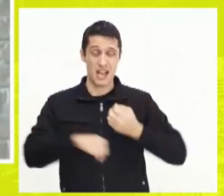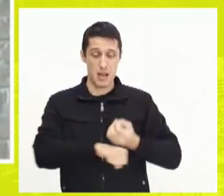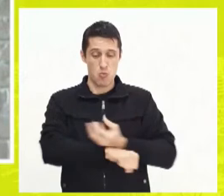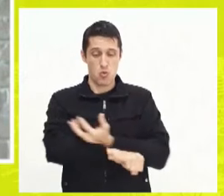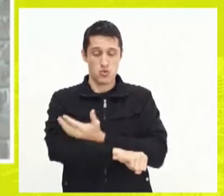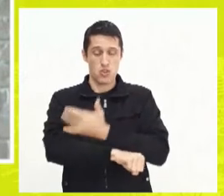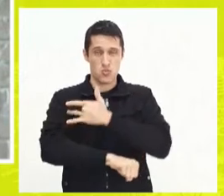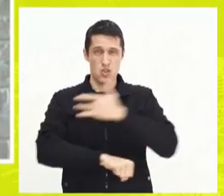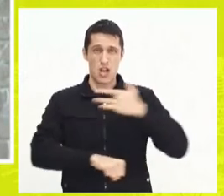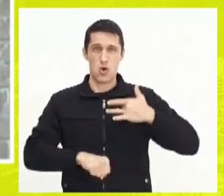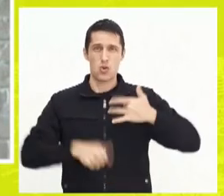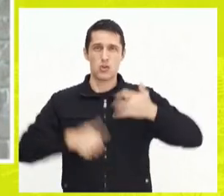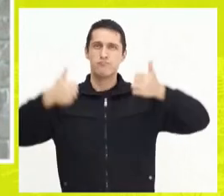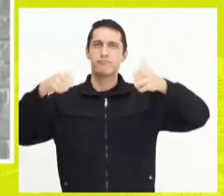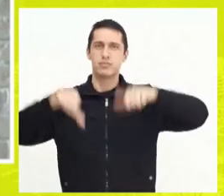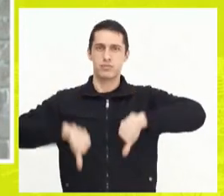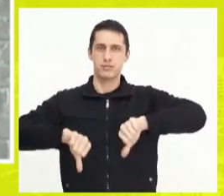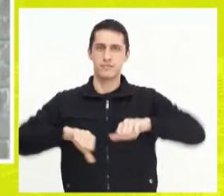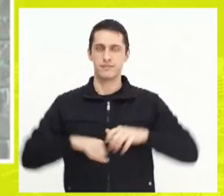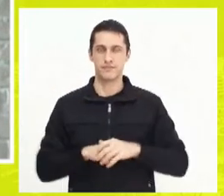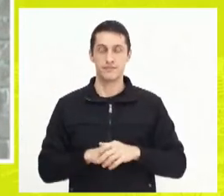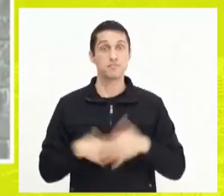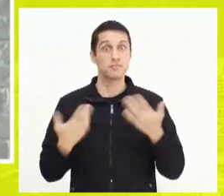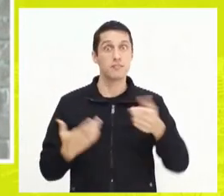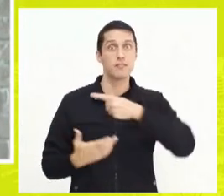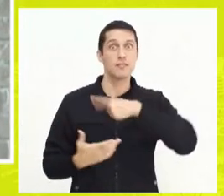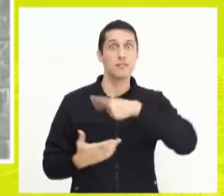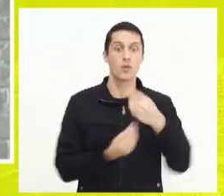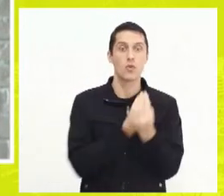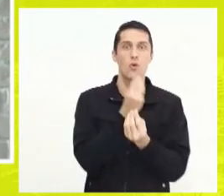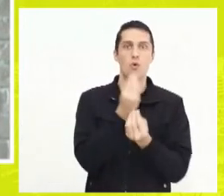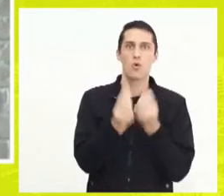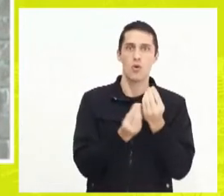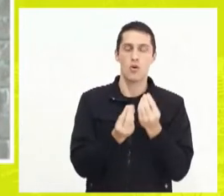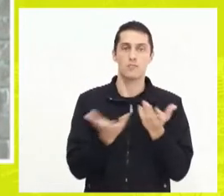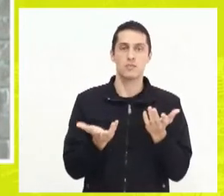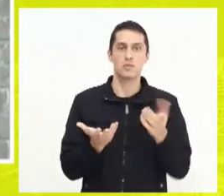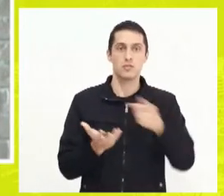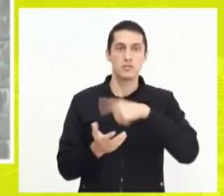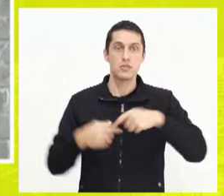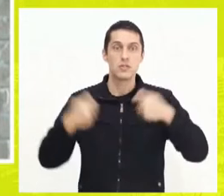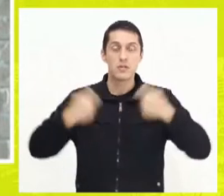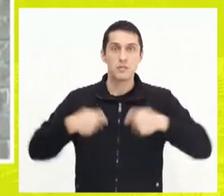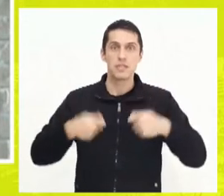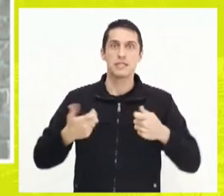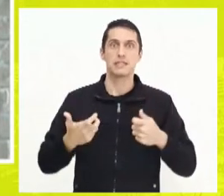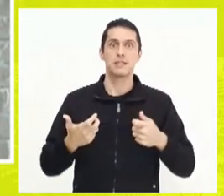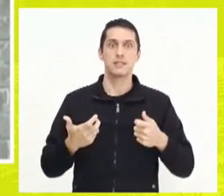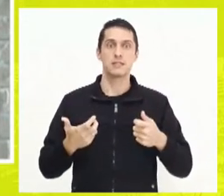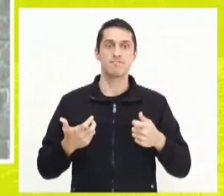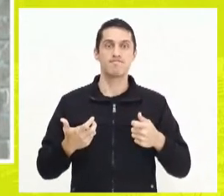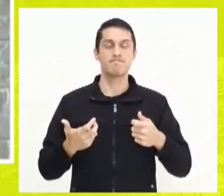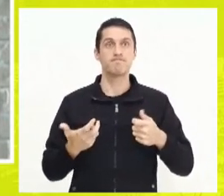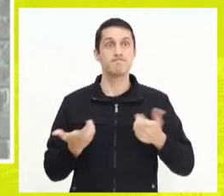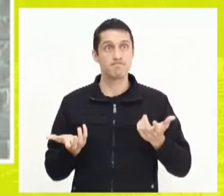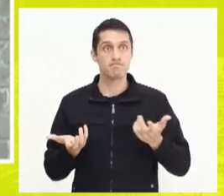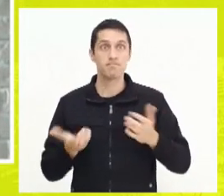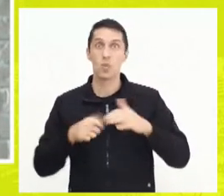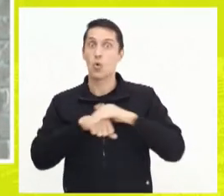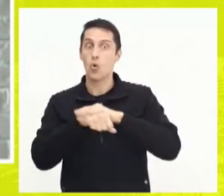gone bad throughout the pandemic and so we have to raise this conversation and